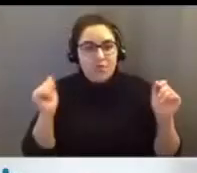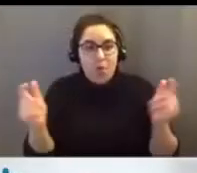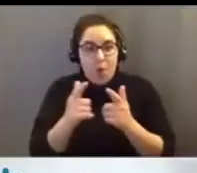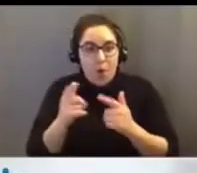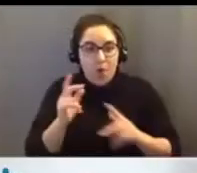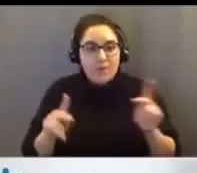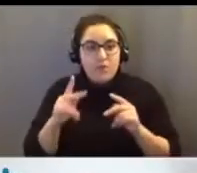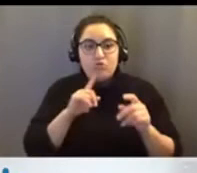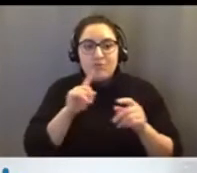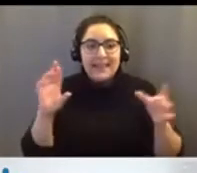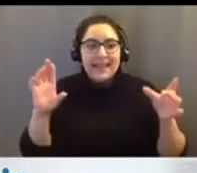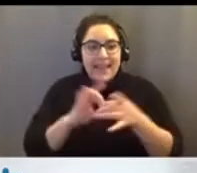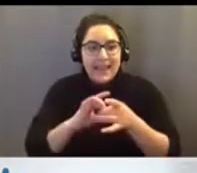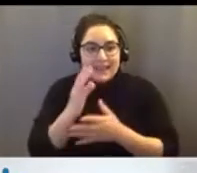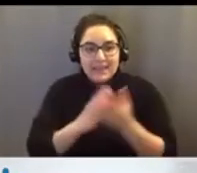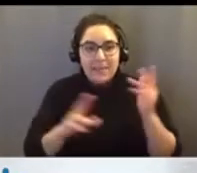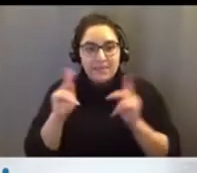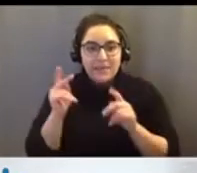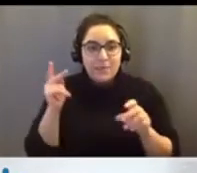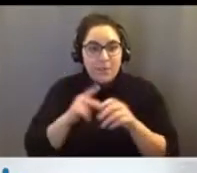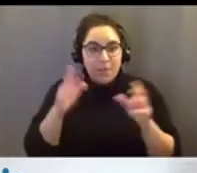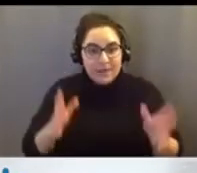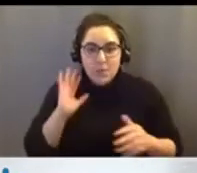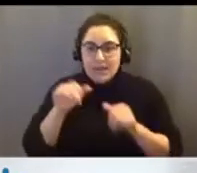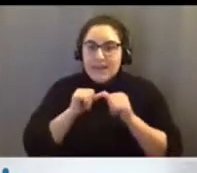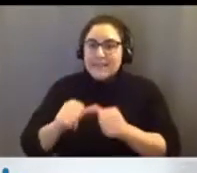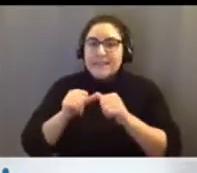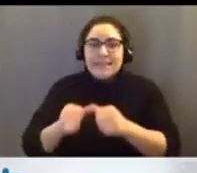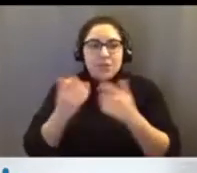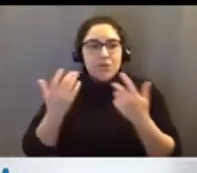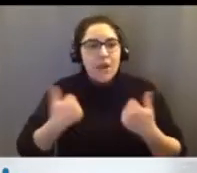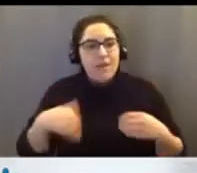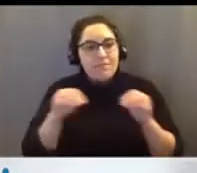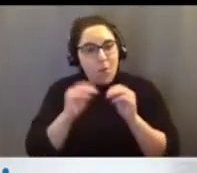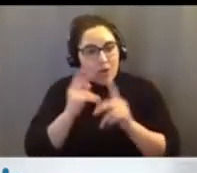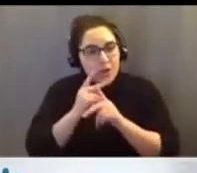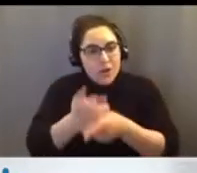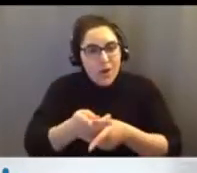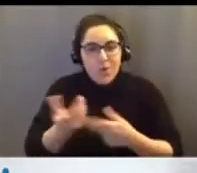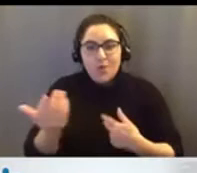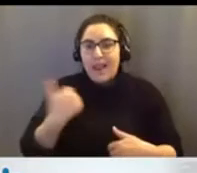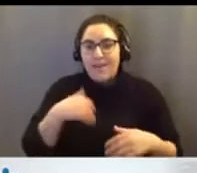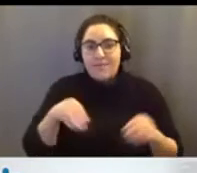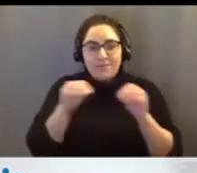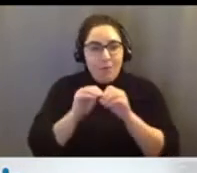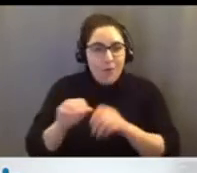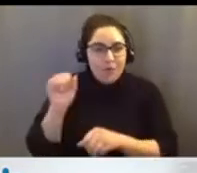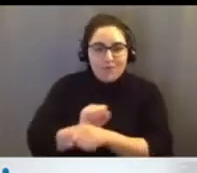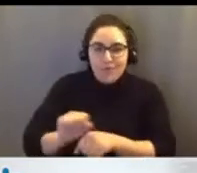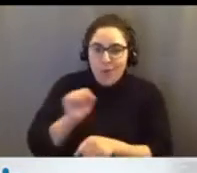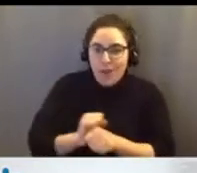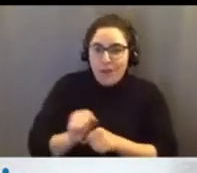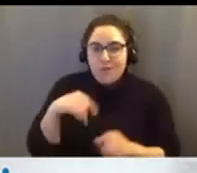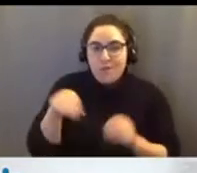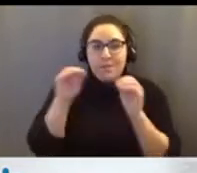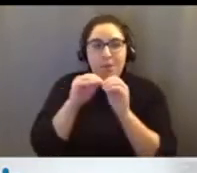of the participants, and we're gonna continue going. We have more to loan out. We have more to work for, and